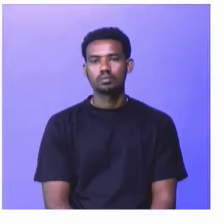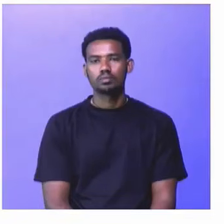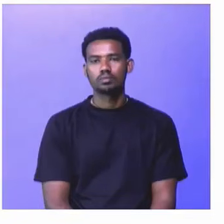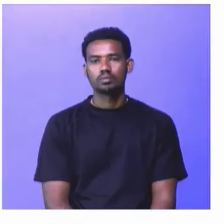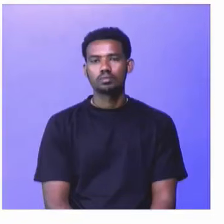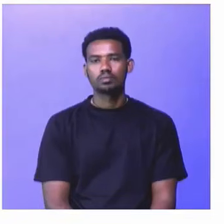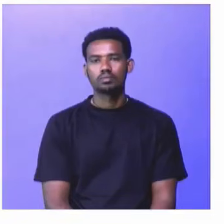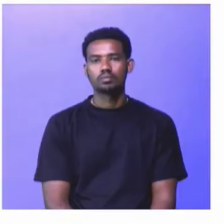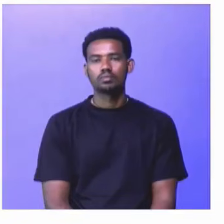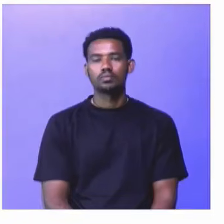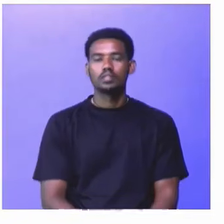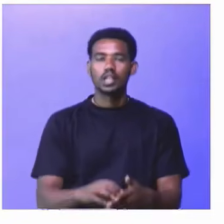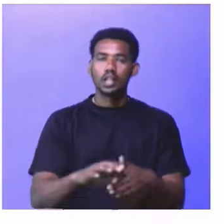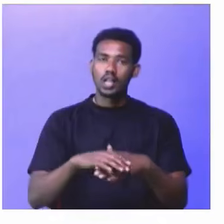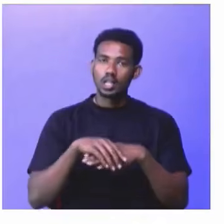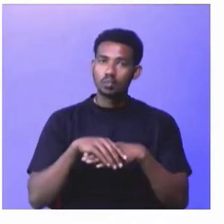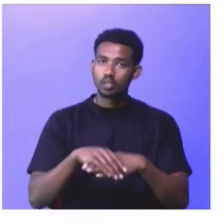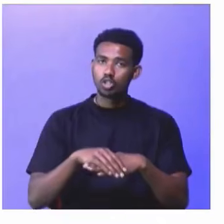introduce